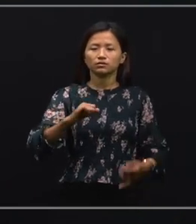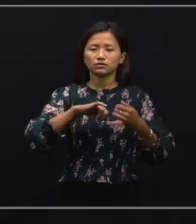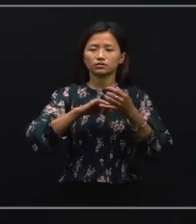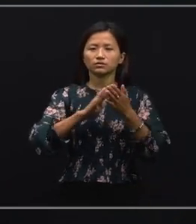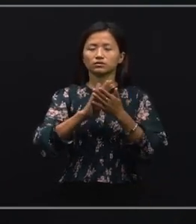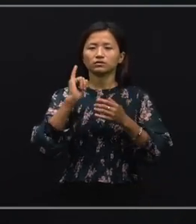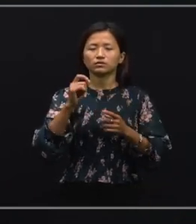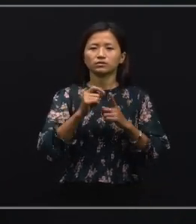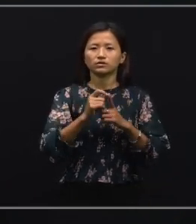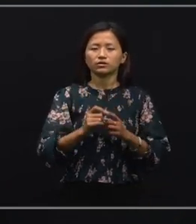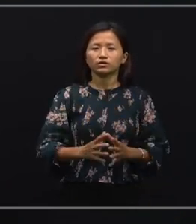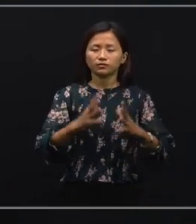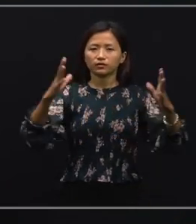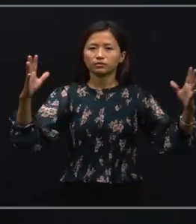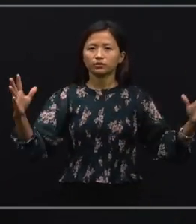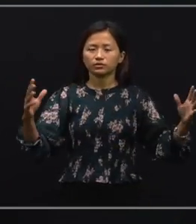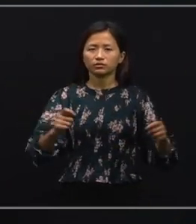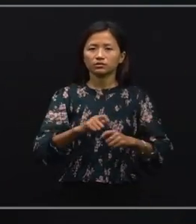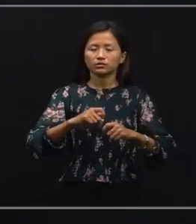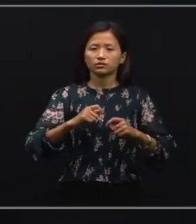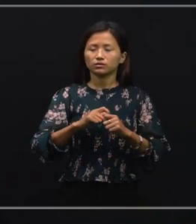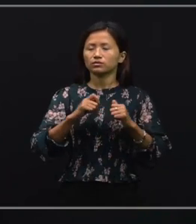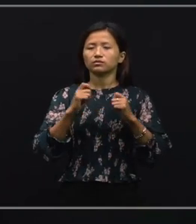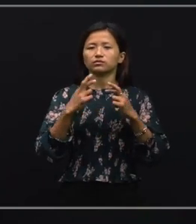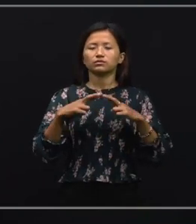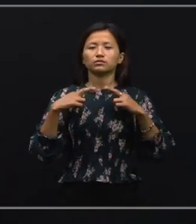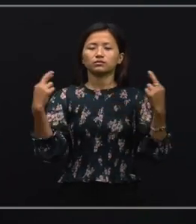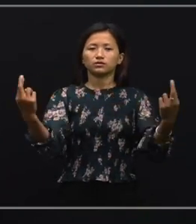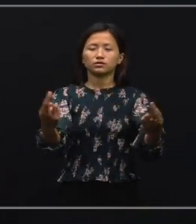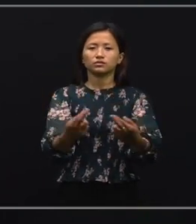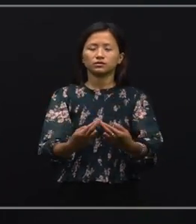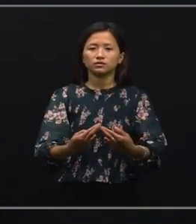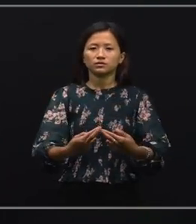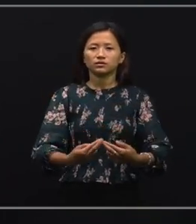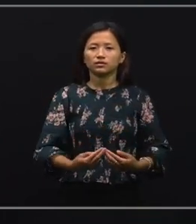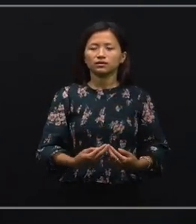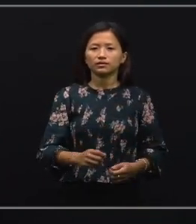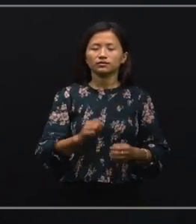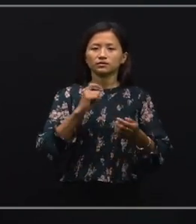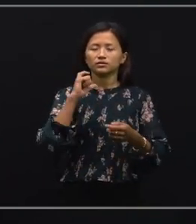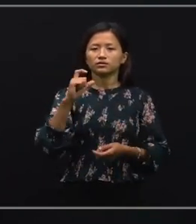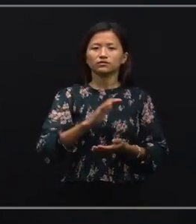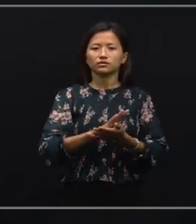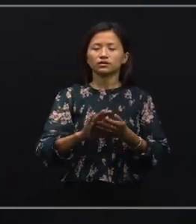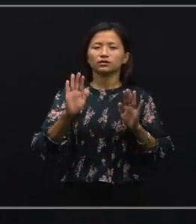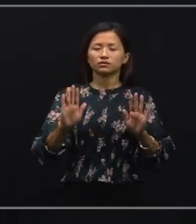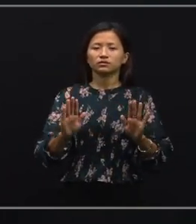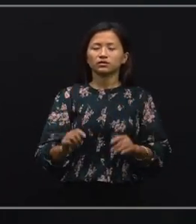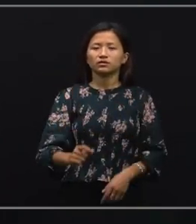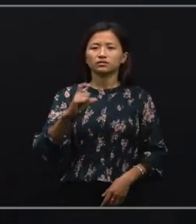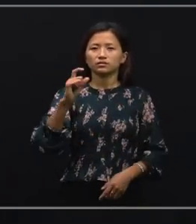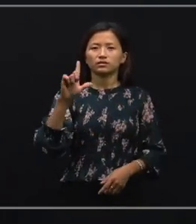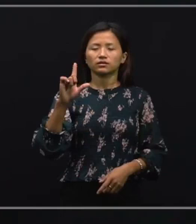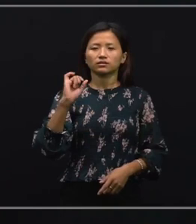over a very big region, okay? So they are considered to be Lords, and Chieftains are also head of